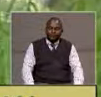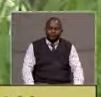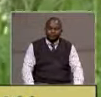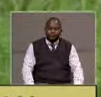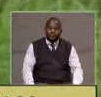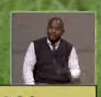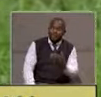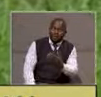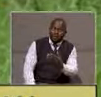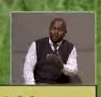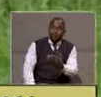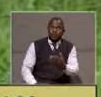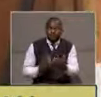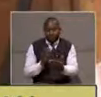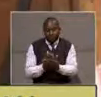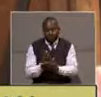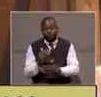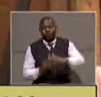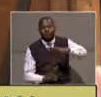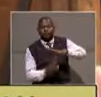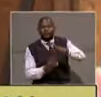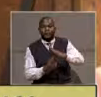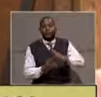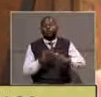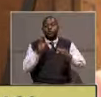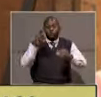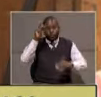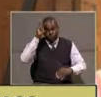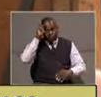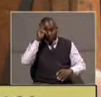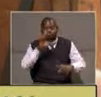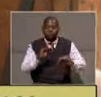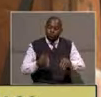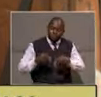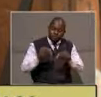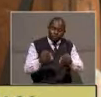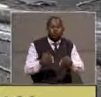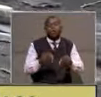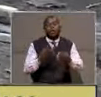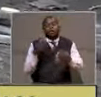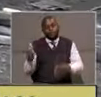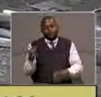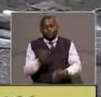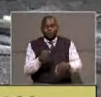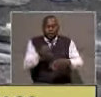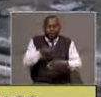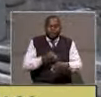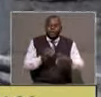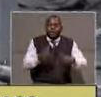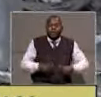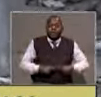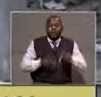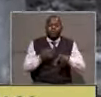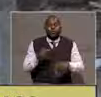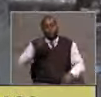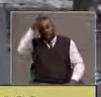It has been proved that vocational training that offers skills to learners will reduce mass unemployment among young people graduating from